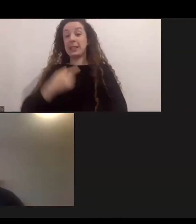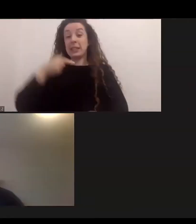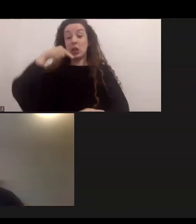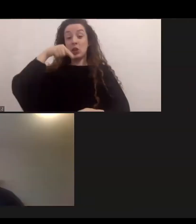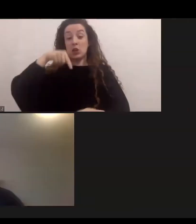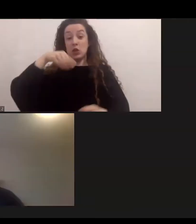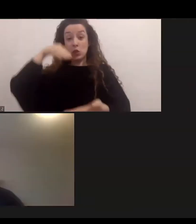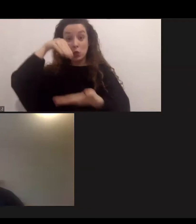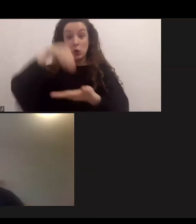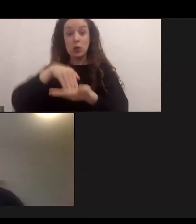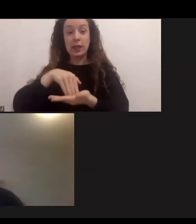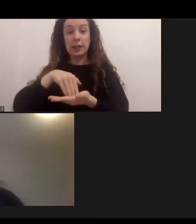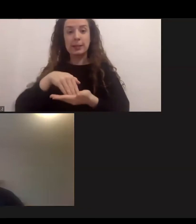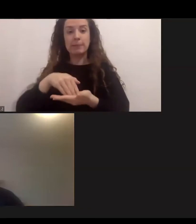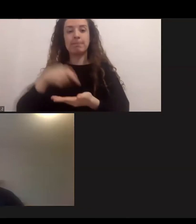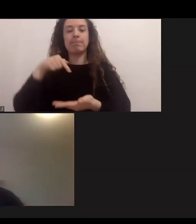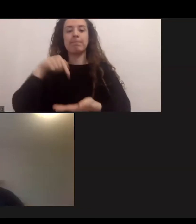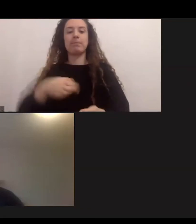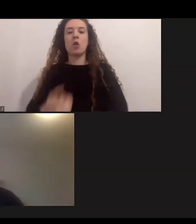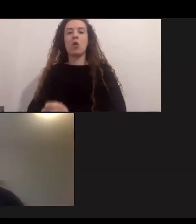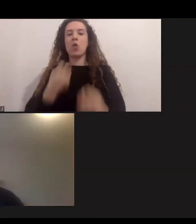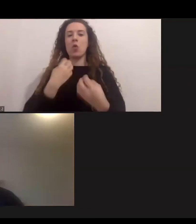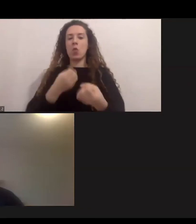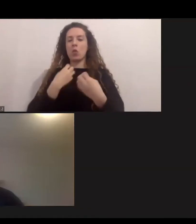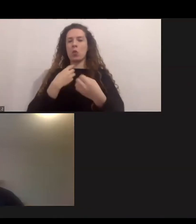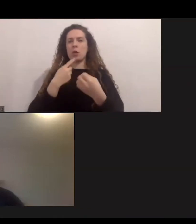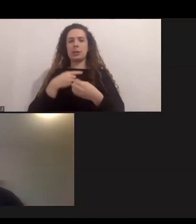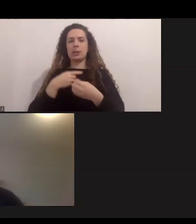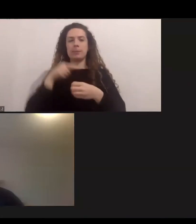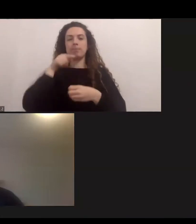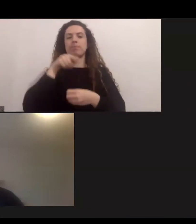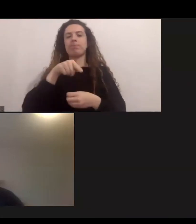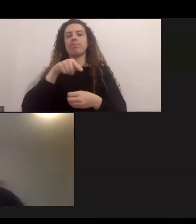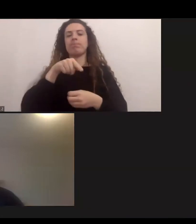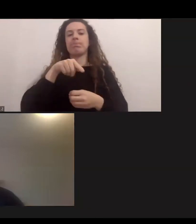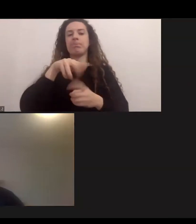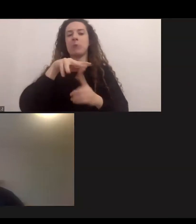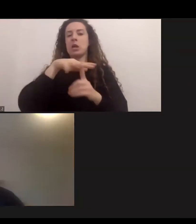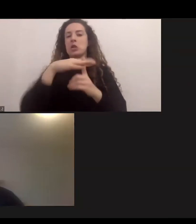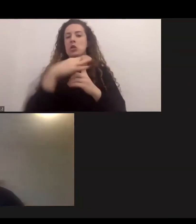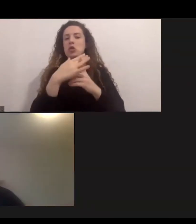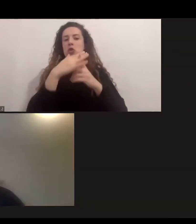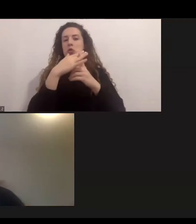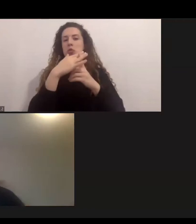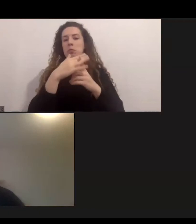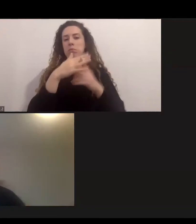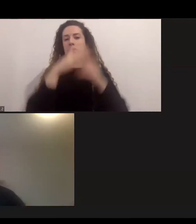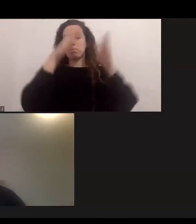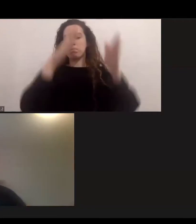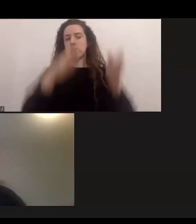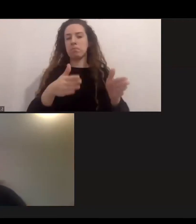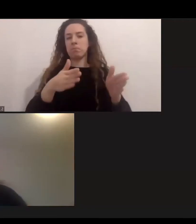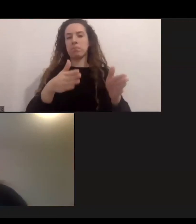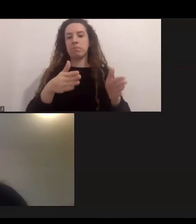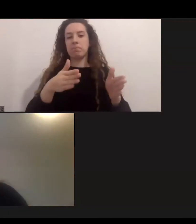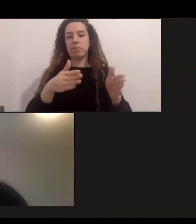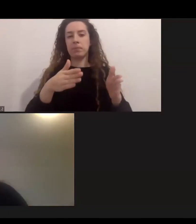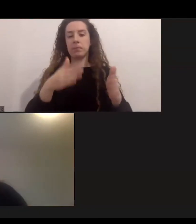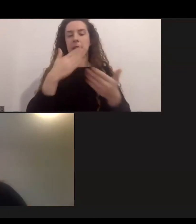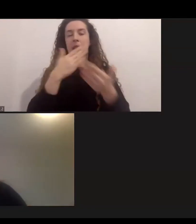say that I always enjoying my studying at the Masaryk University,